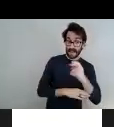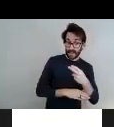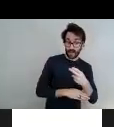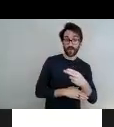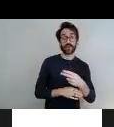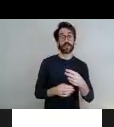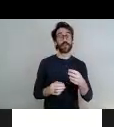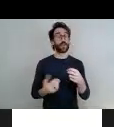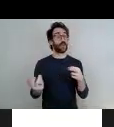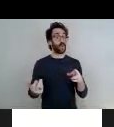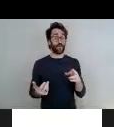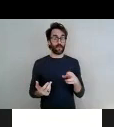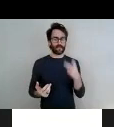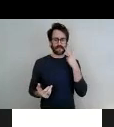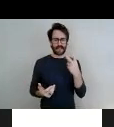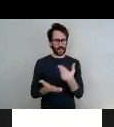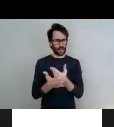twist.